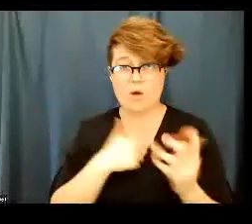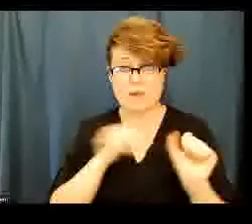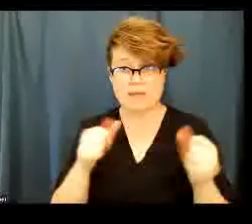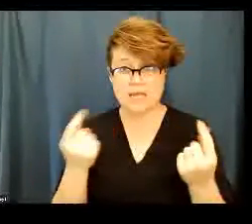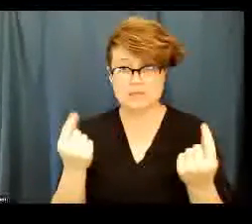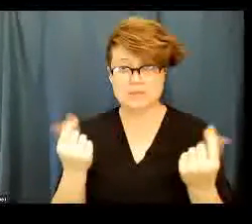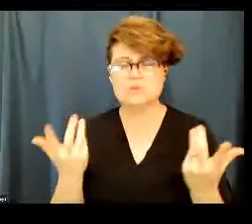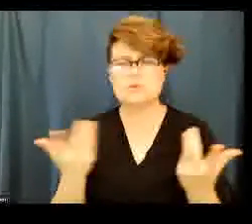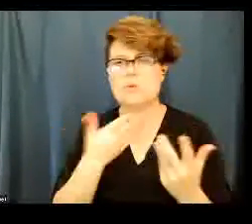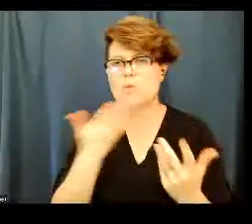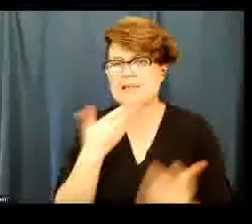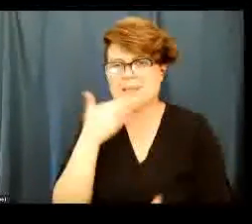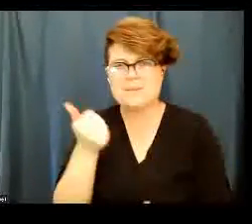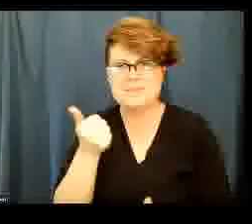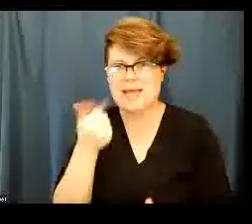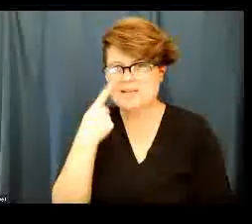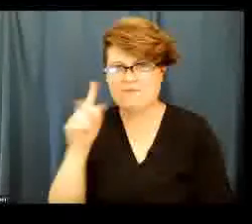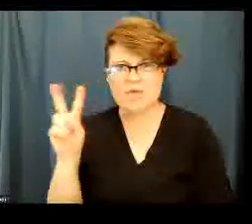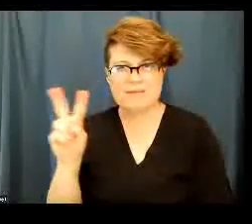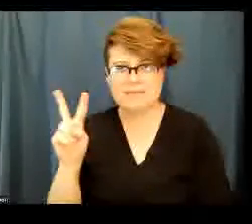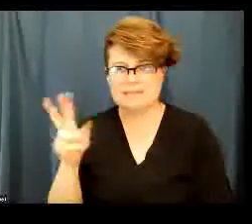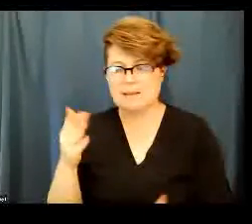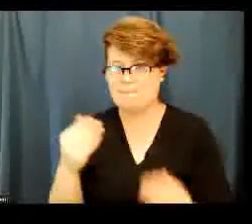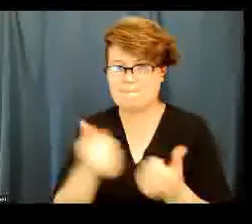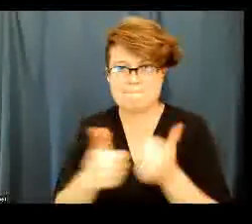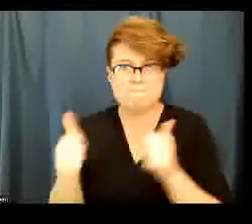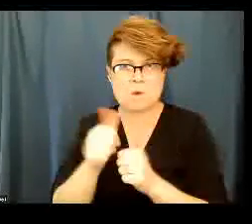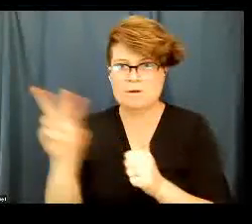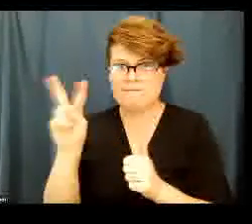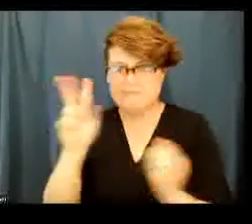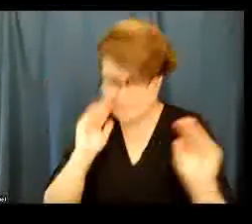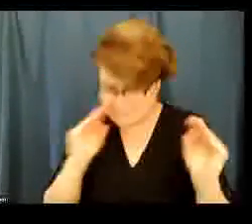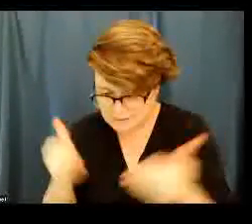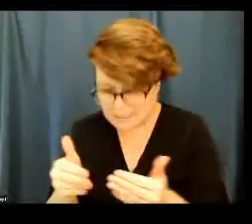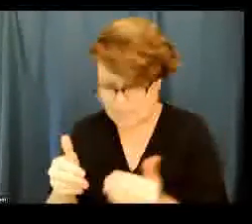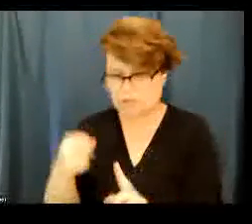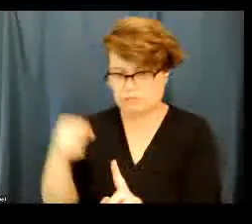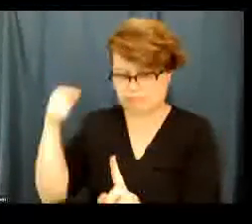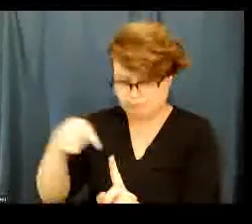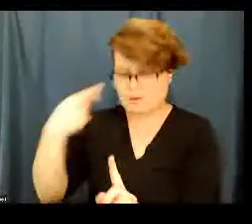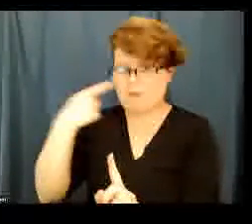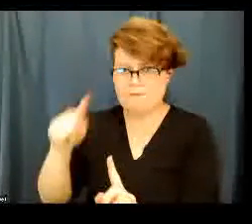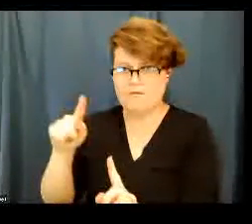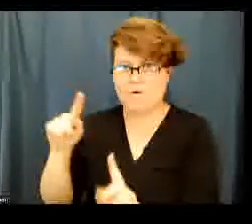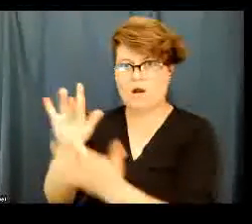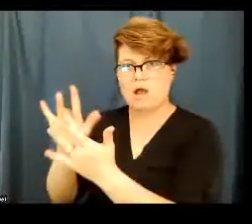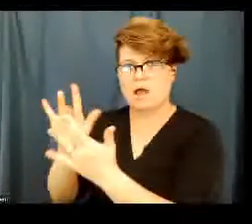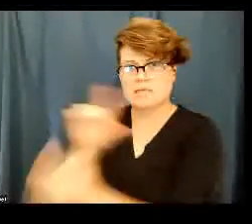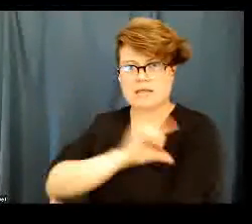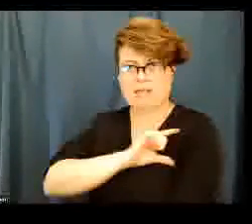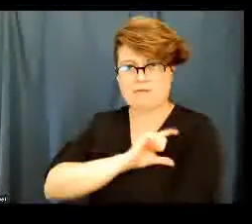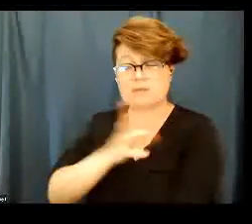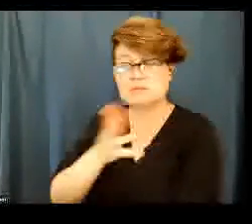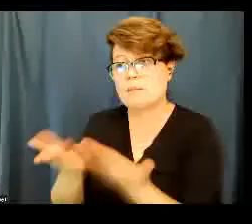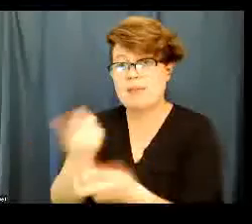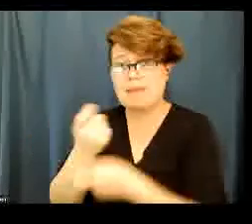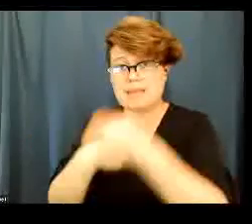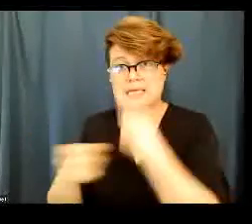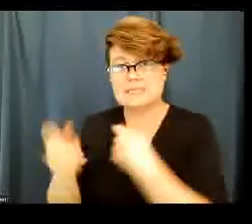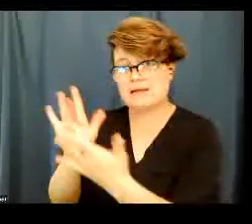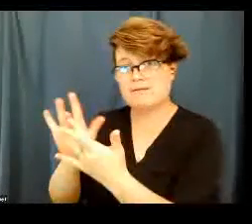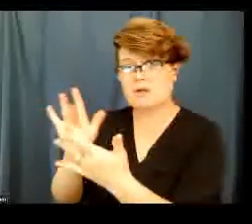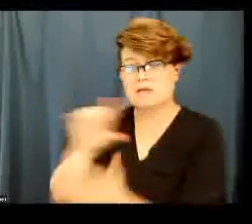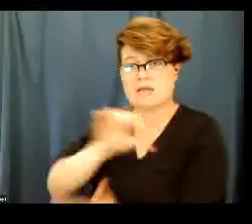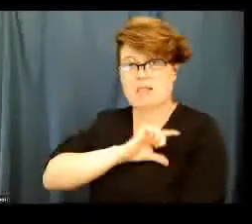most victim-centered way to contact law enforcement in this scenario, right? Maybe instead of contacting law enforcement right